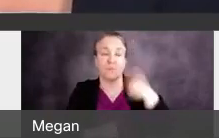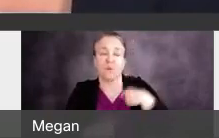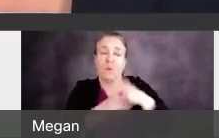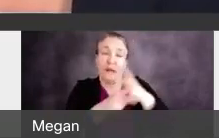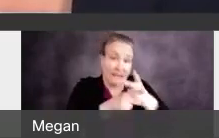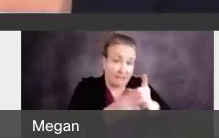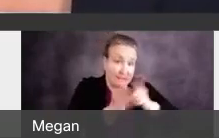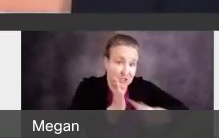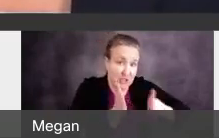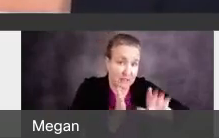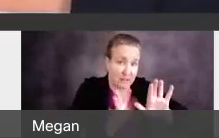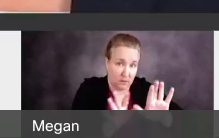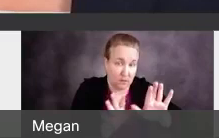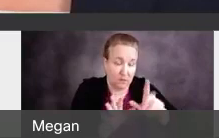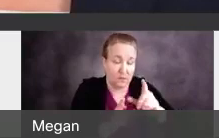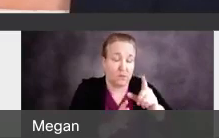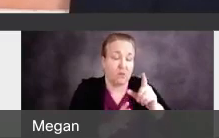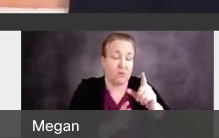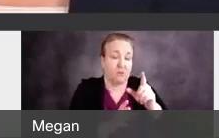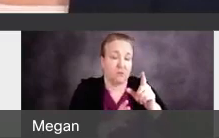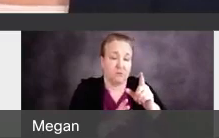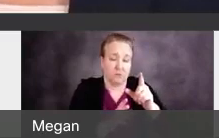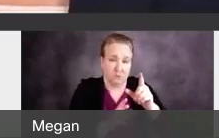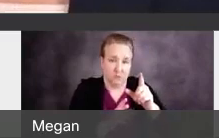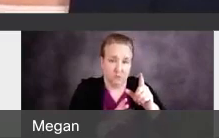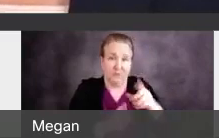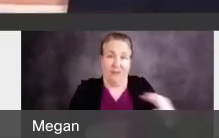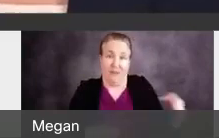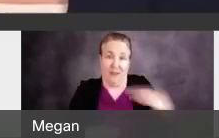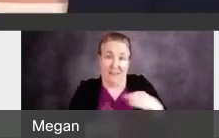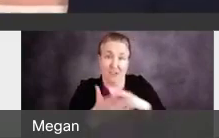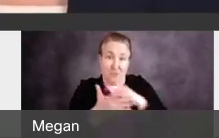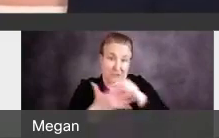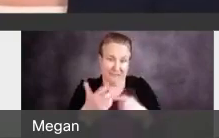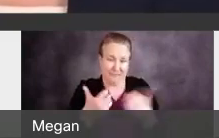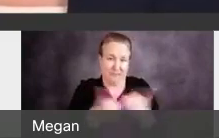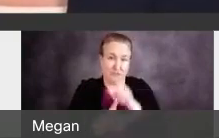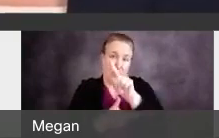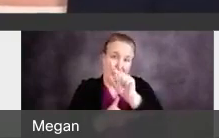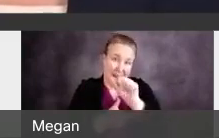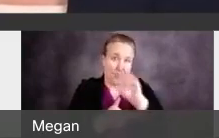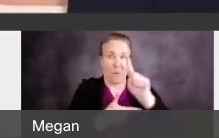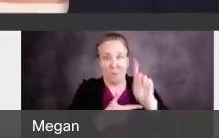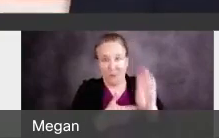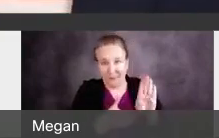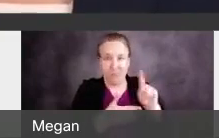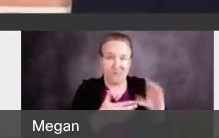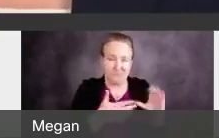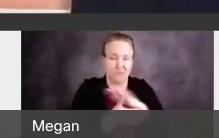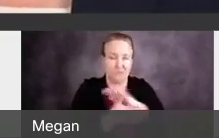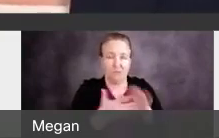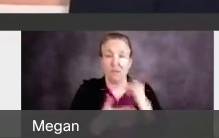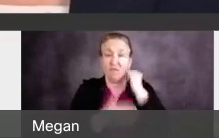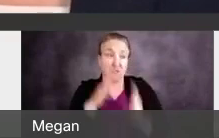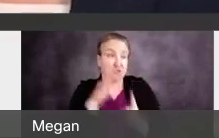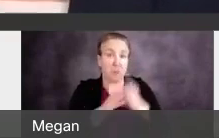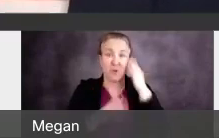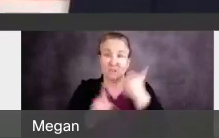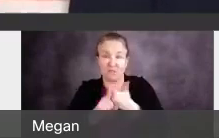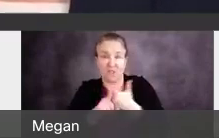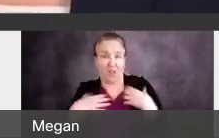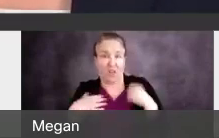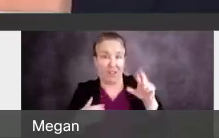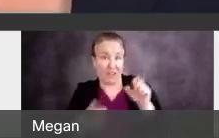is that they fit the eligibility criteria. So if they're there because they're a healthcare worker, they